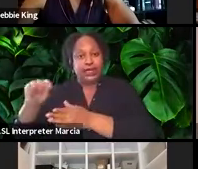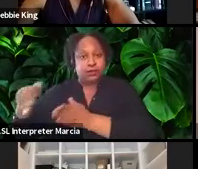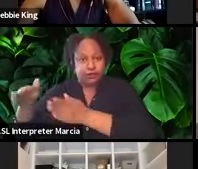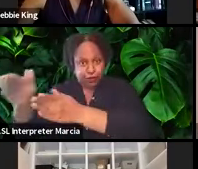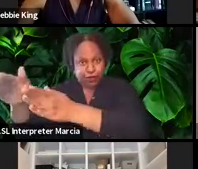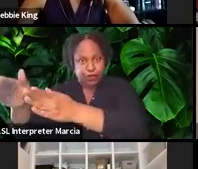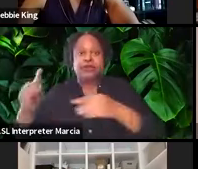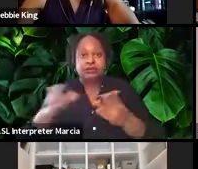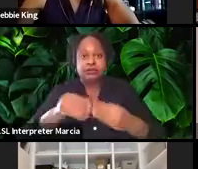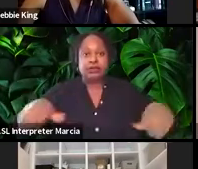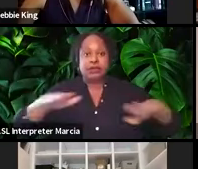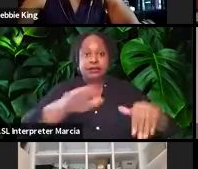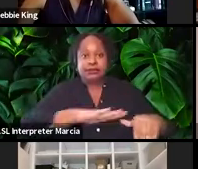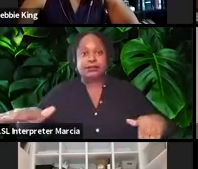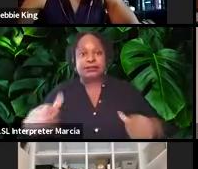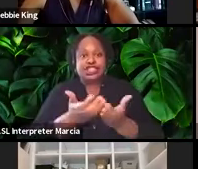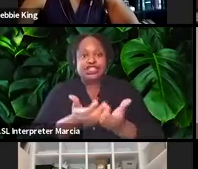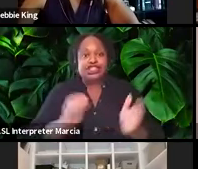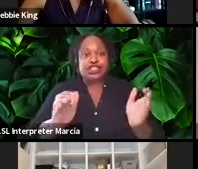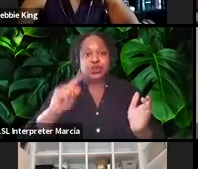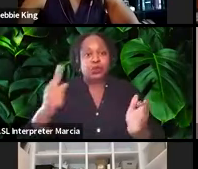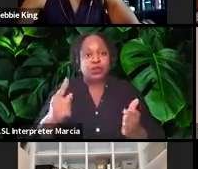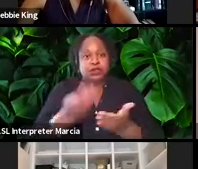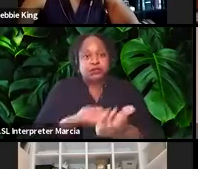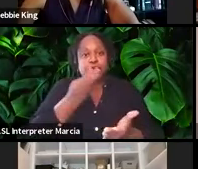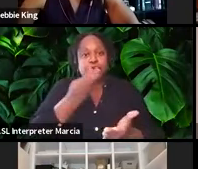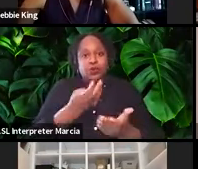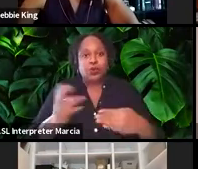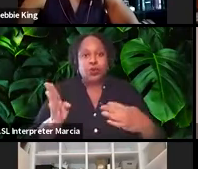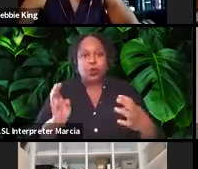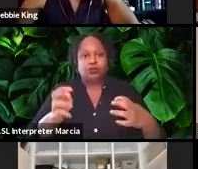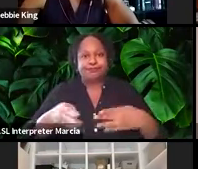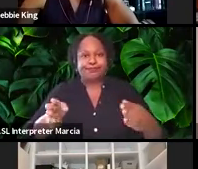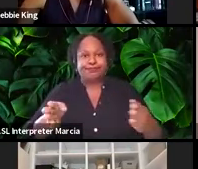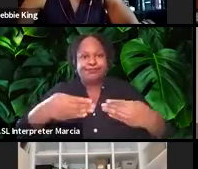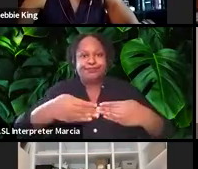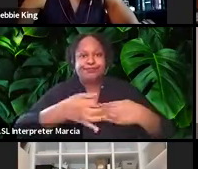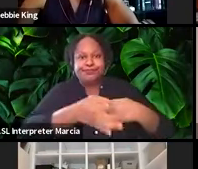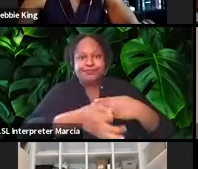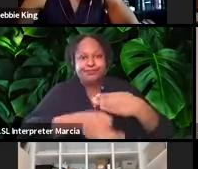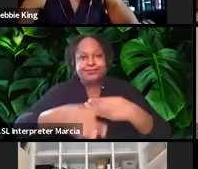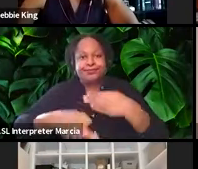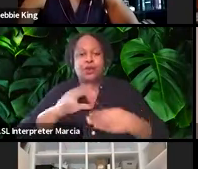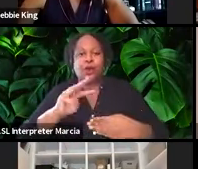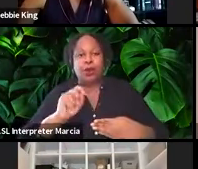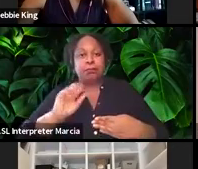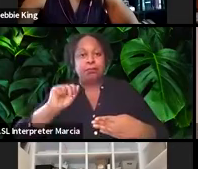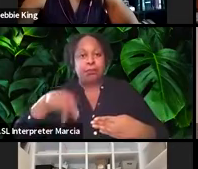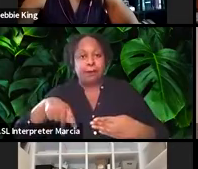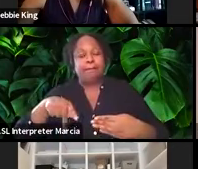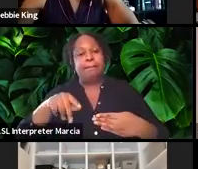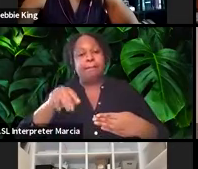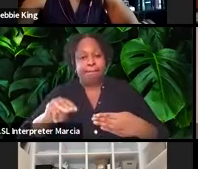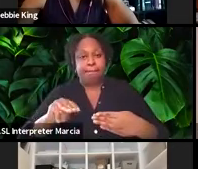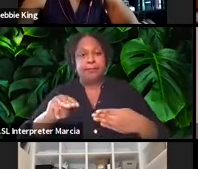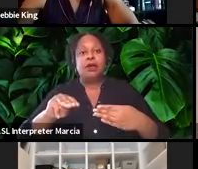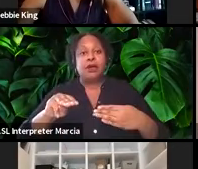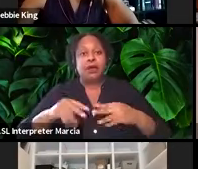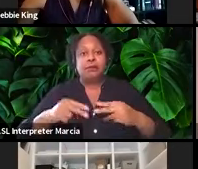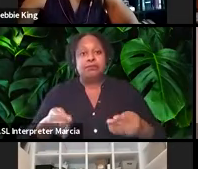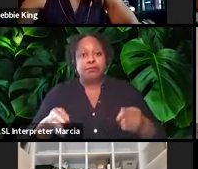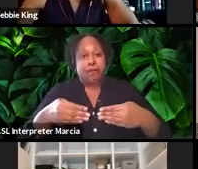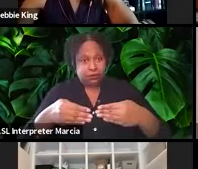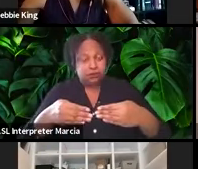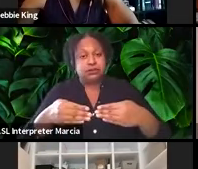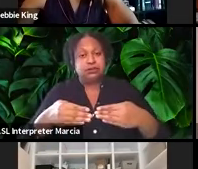by the Dish with One Spoon Wampum Belt Covenant, an agreement between the Anishinaabe and Haudenosaunee allied nations to